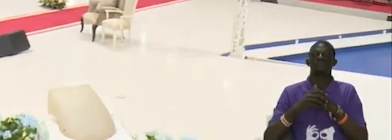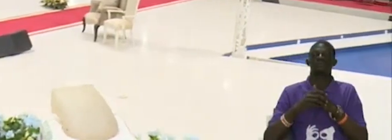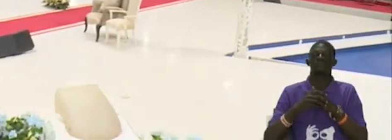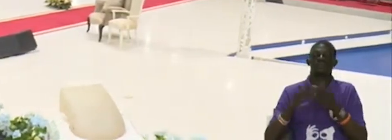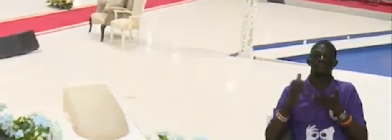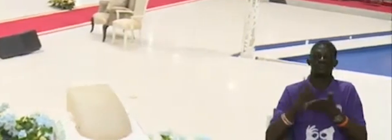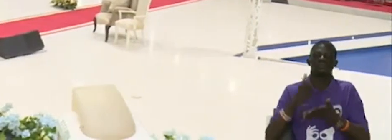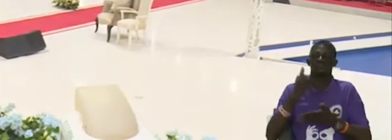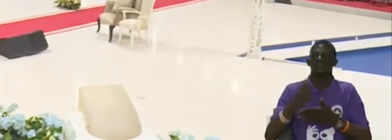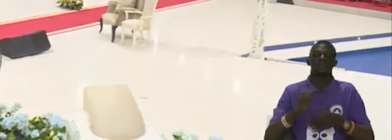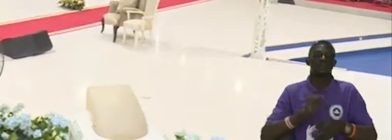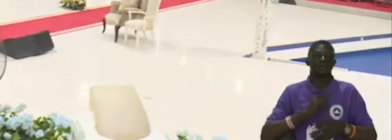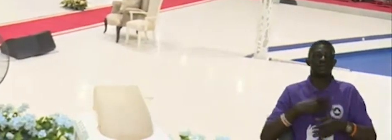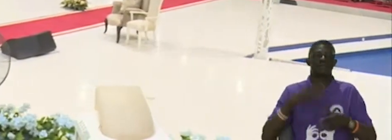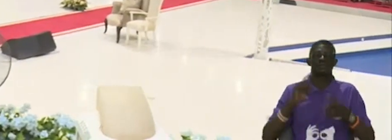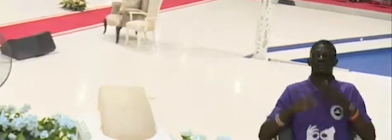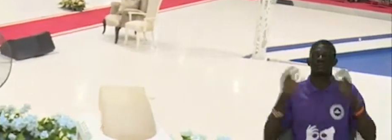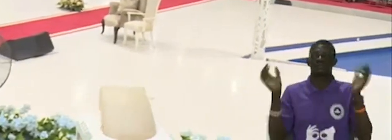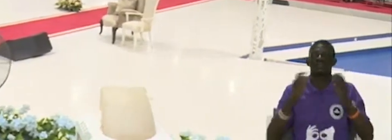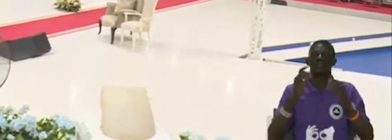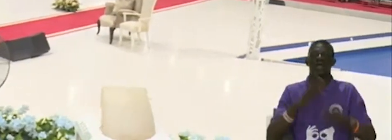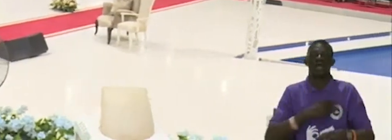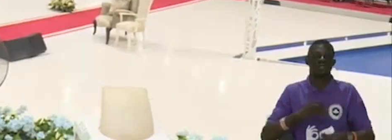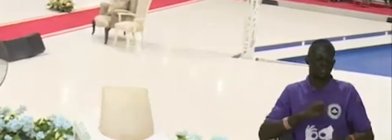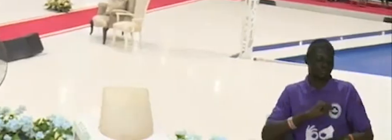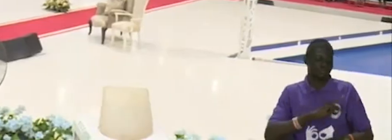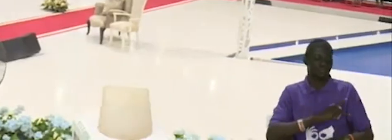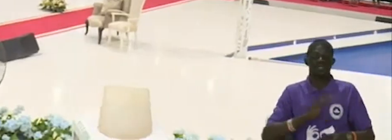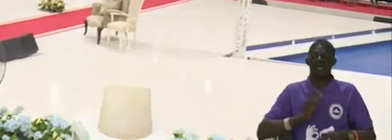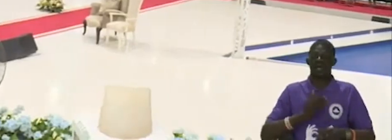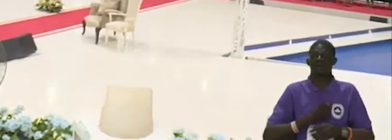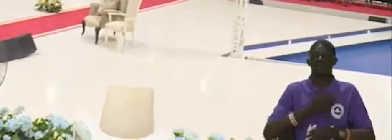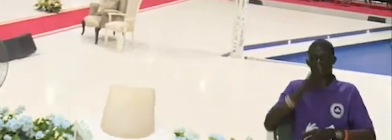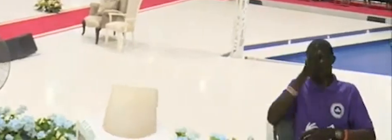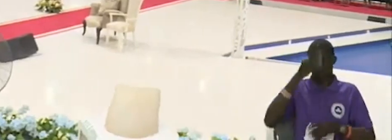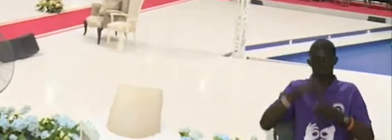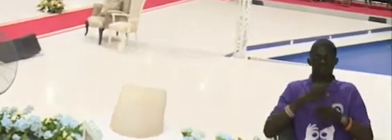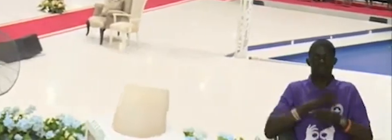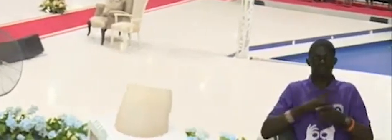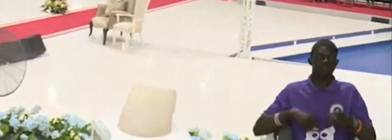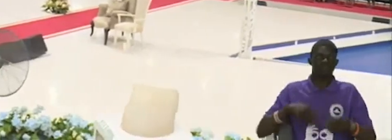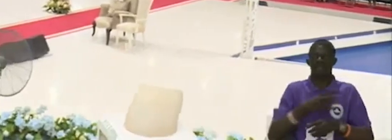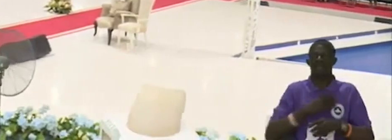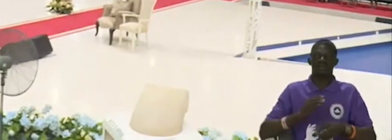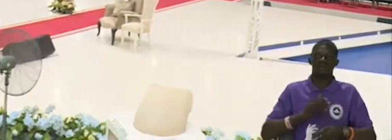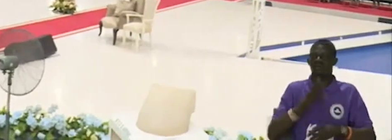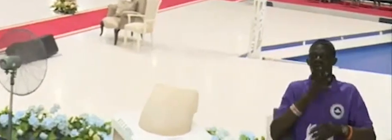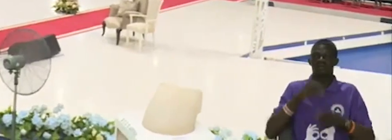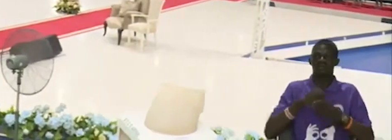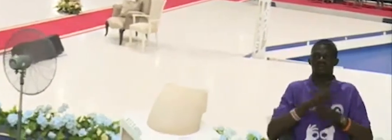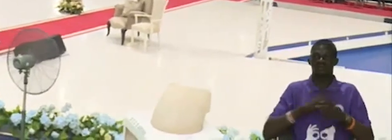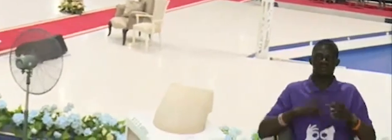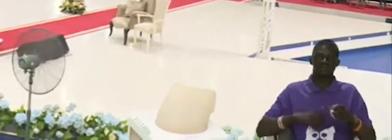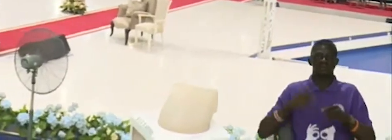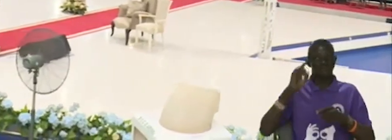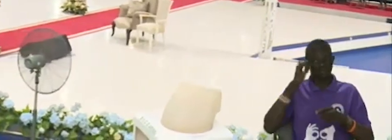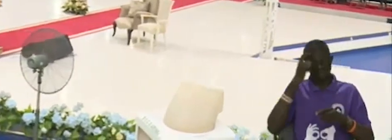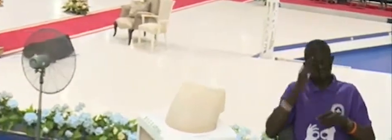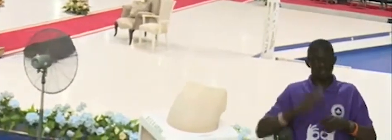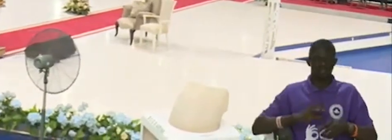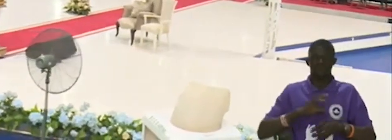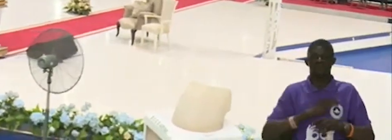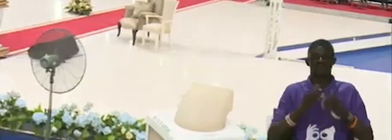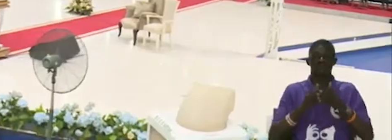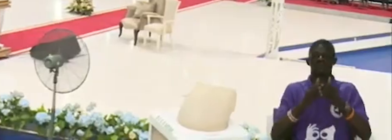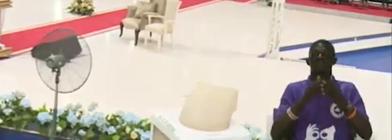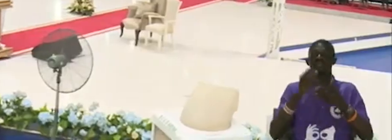Amen. I would like to celebrate and appreciate our Father in the Lord, our Mother in the Lord, the governing council, the leadership of this